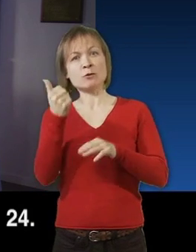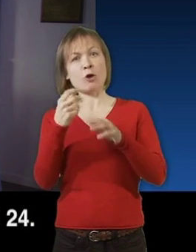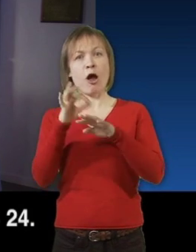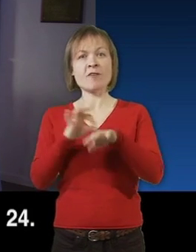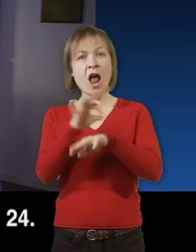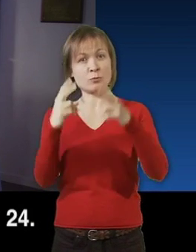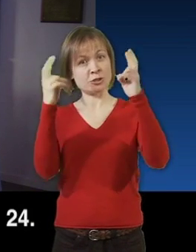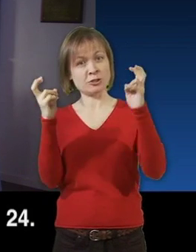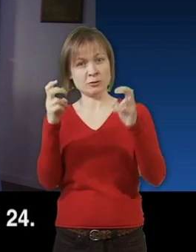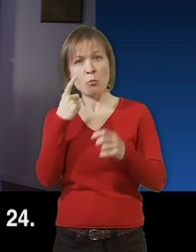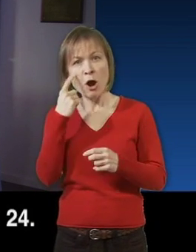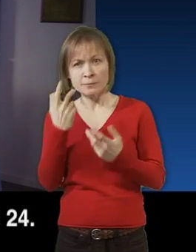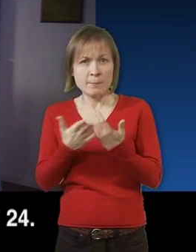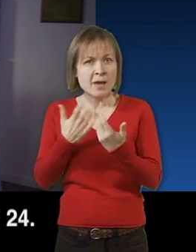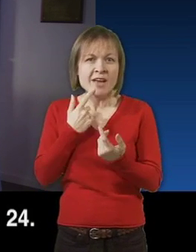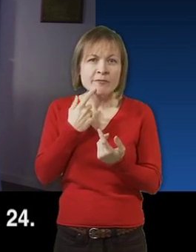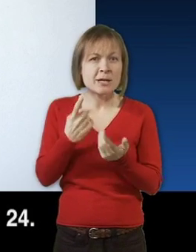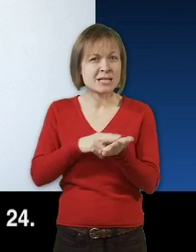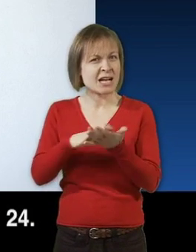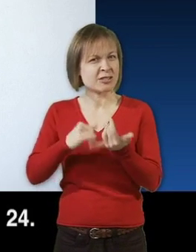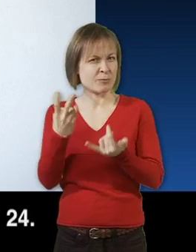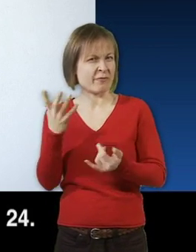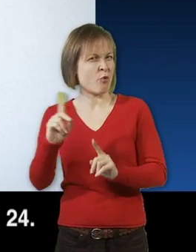more information about NHS 24.